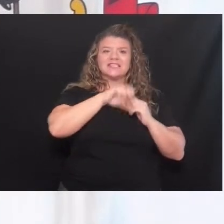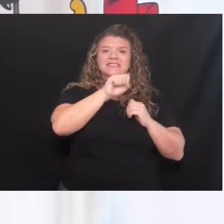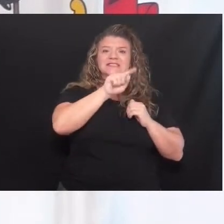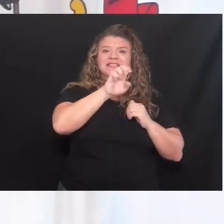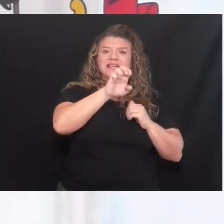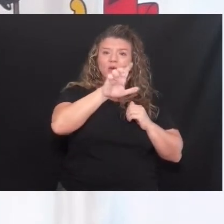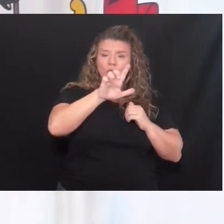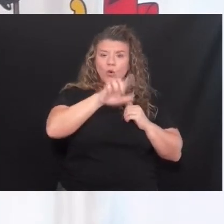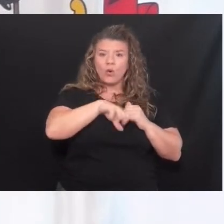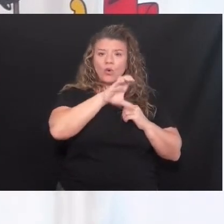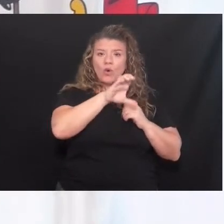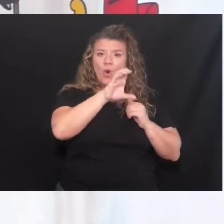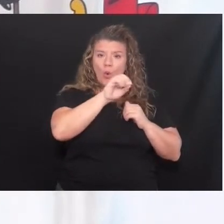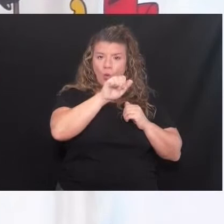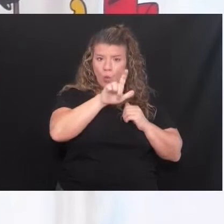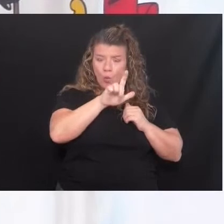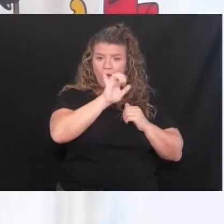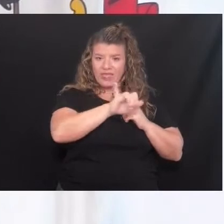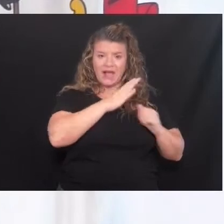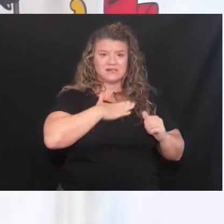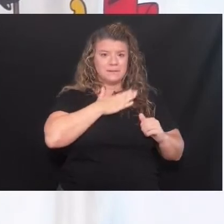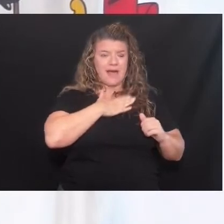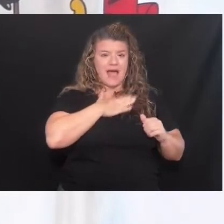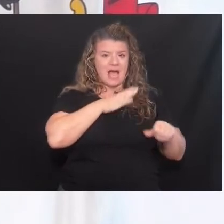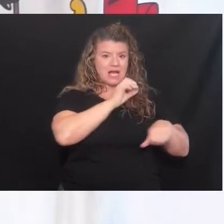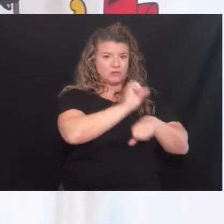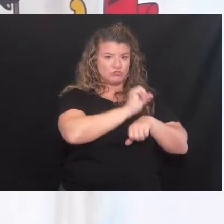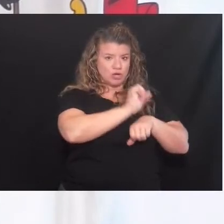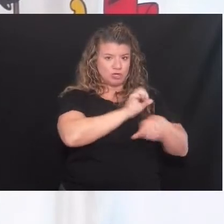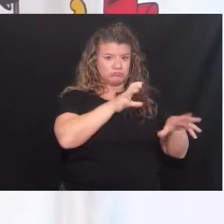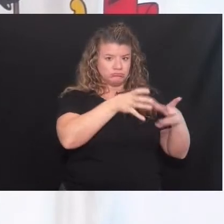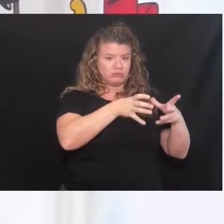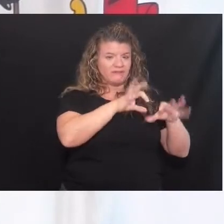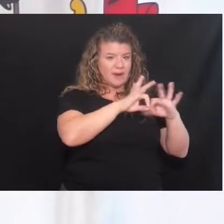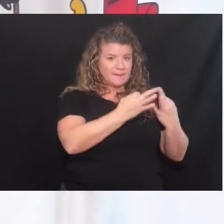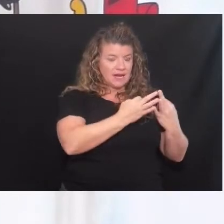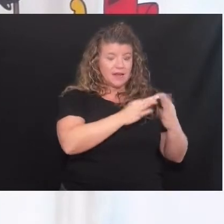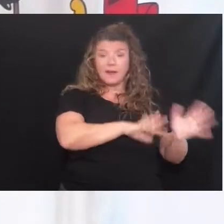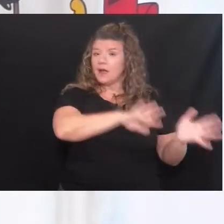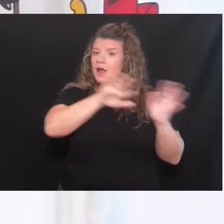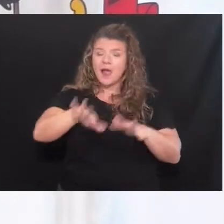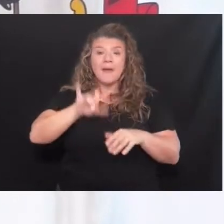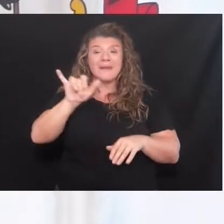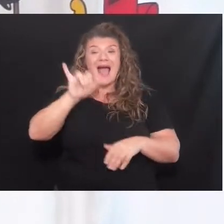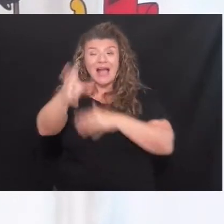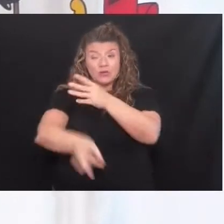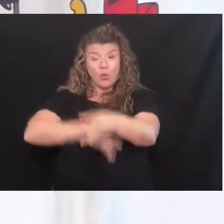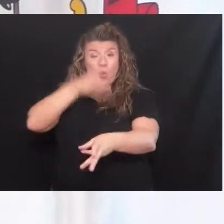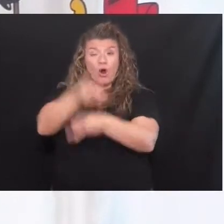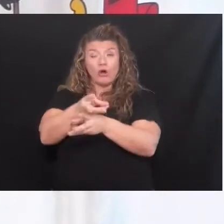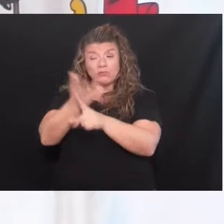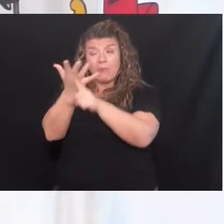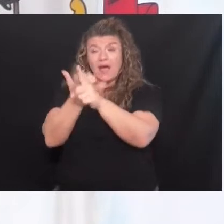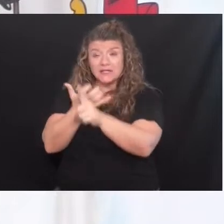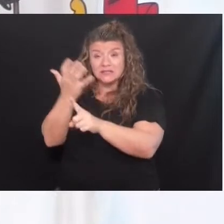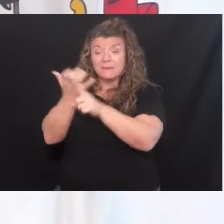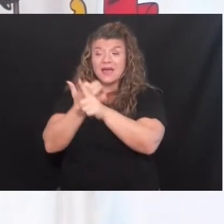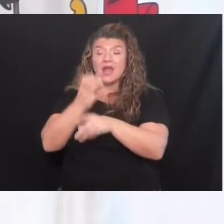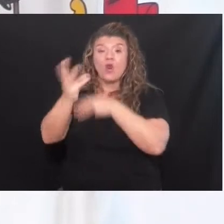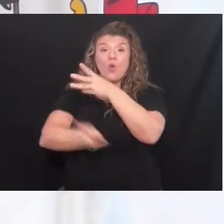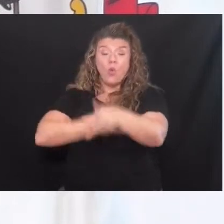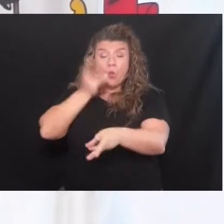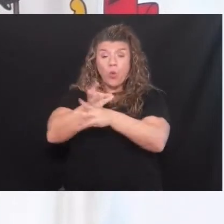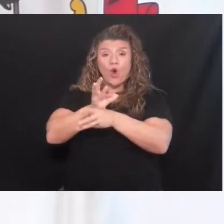steel. But with all of that, I want to tell you just this. As the world cries, as the world continues